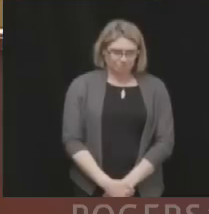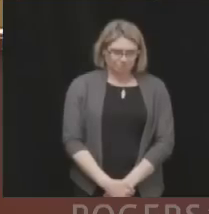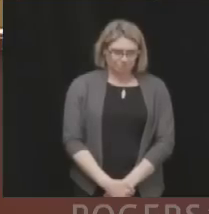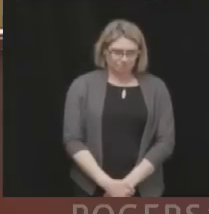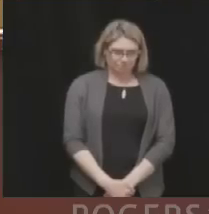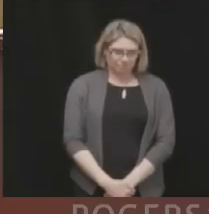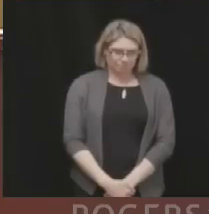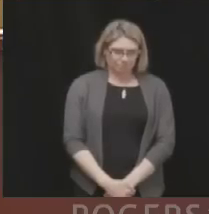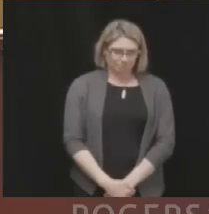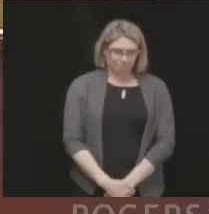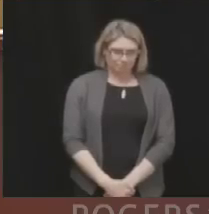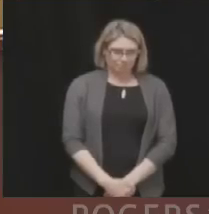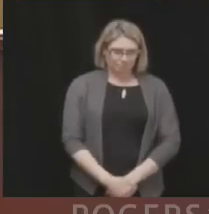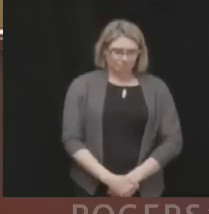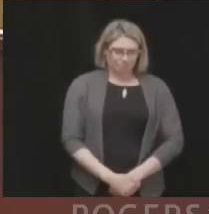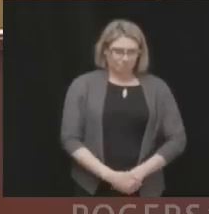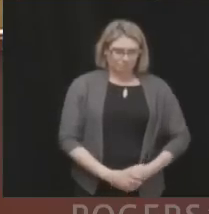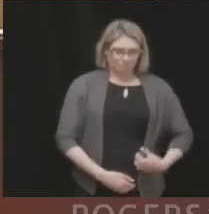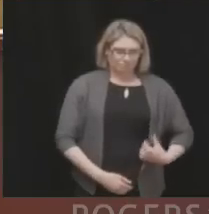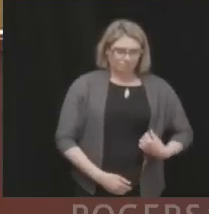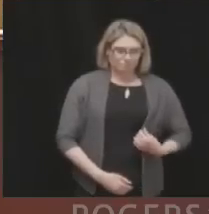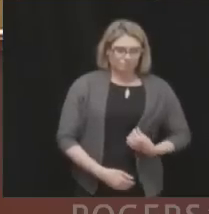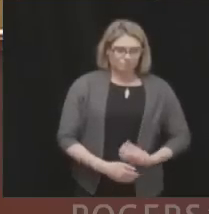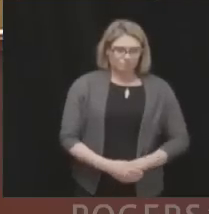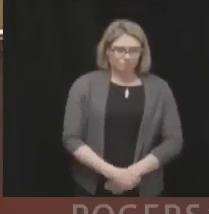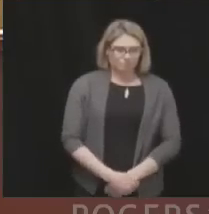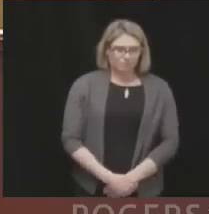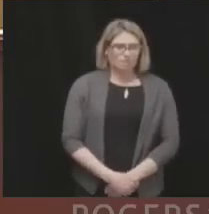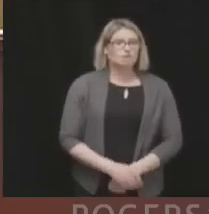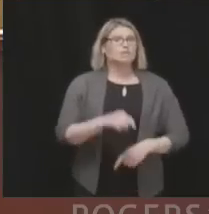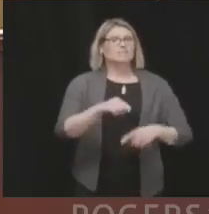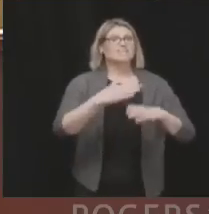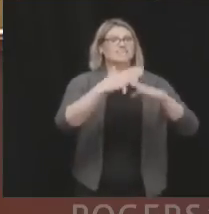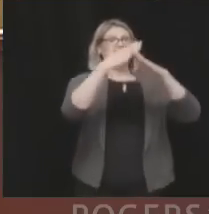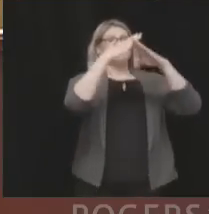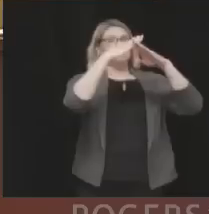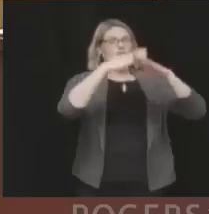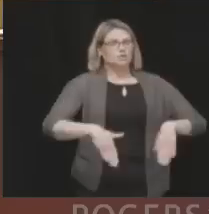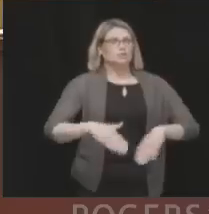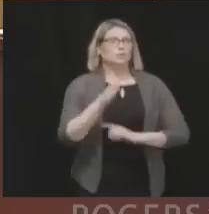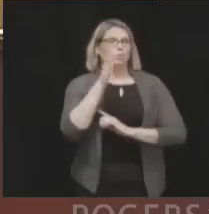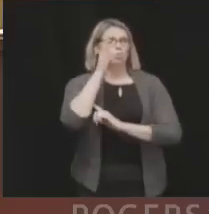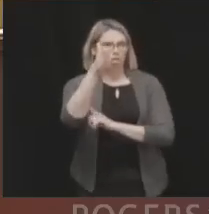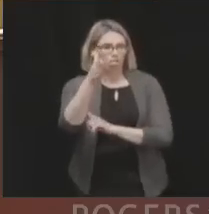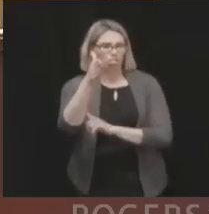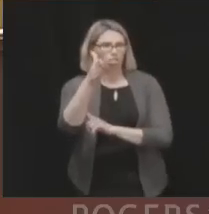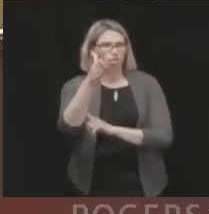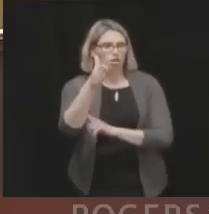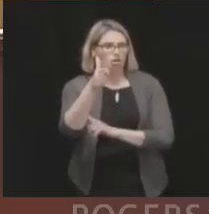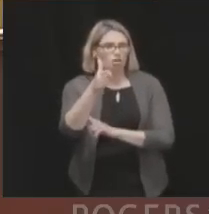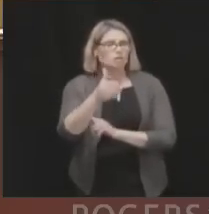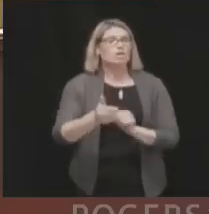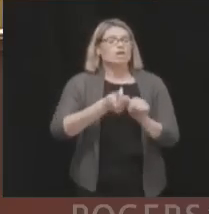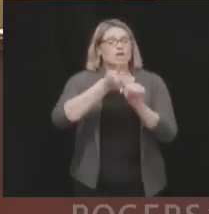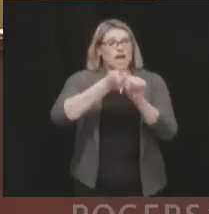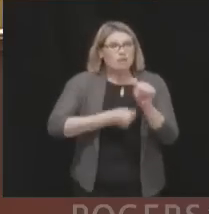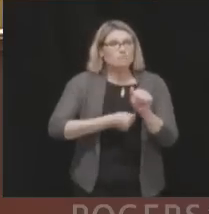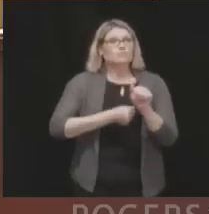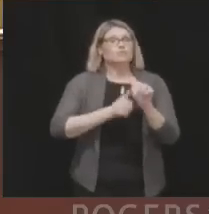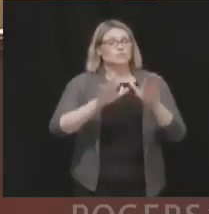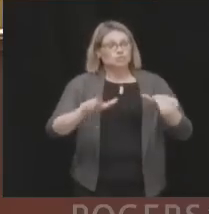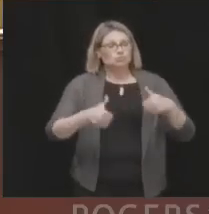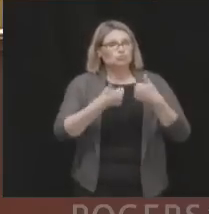timelines, it's about a process. I believe when this process is done, New Brunswick will indeed be